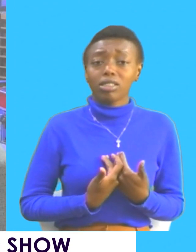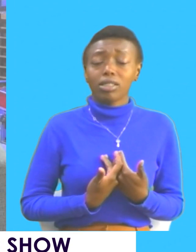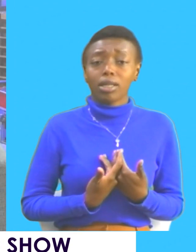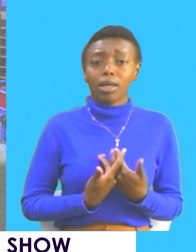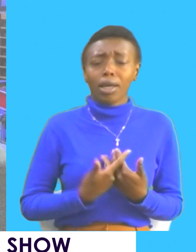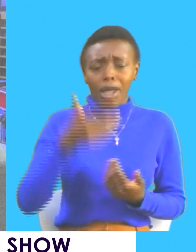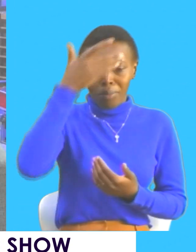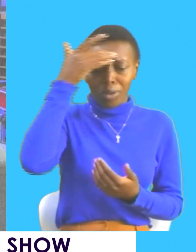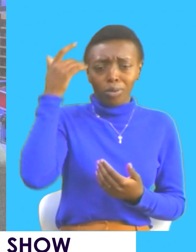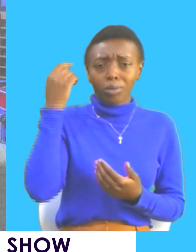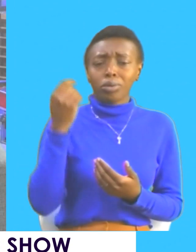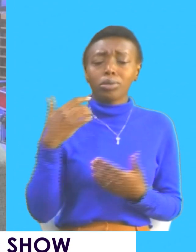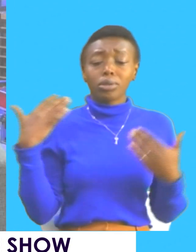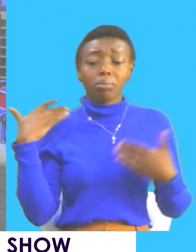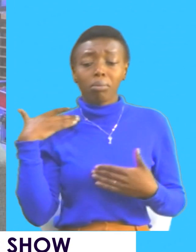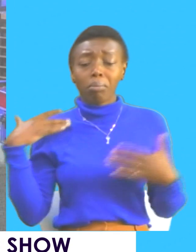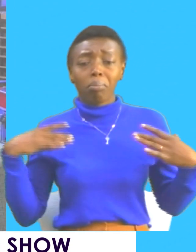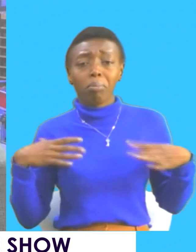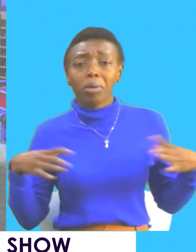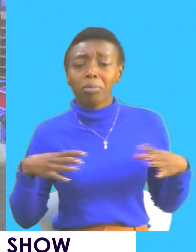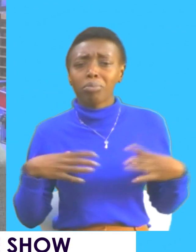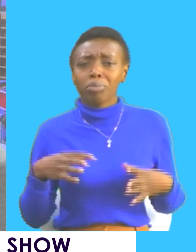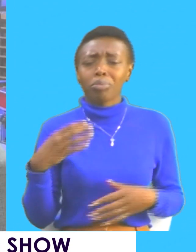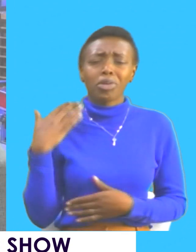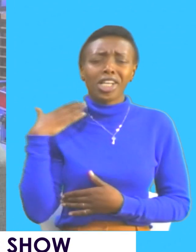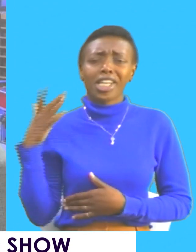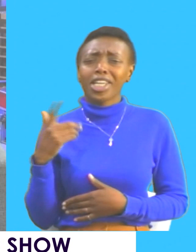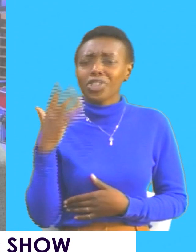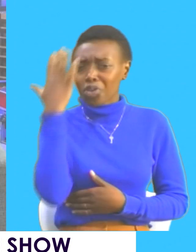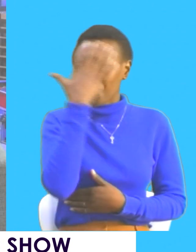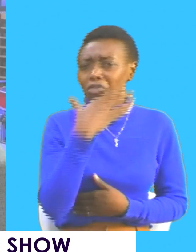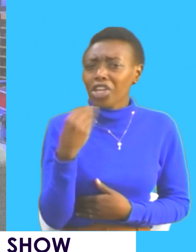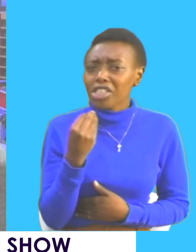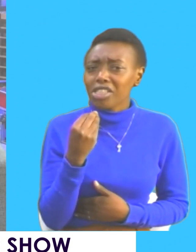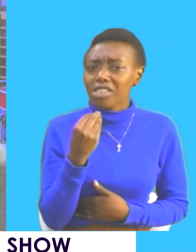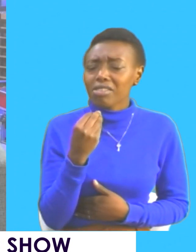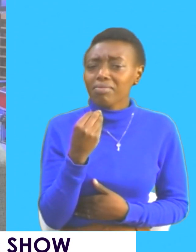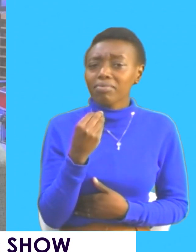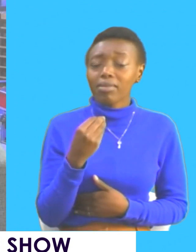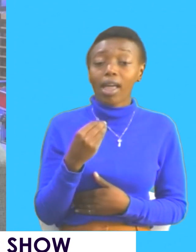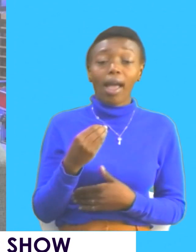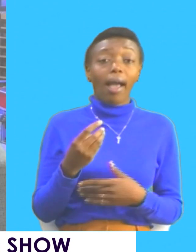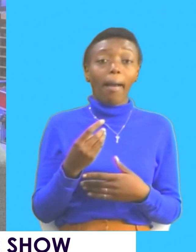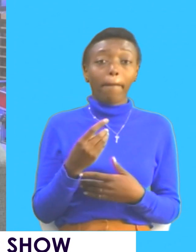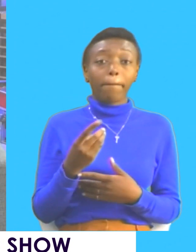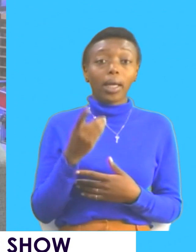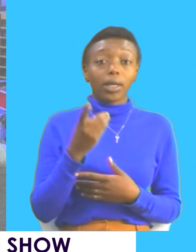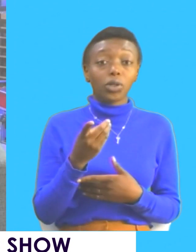did not like your face. You are great the way you are. There is someone who will give you space to